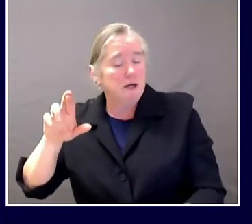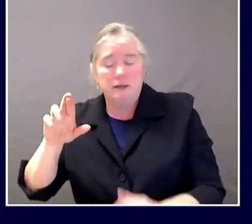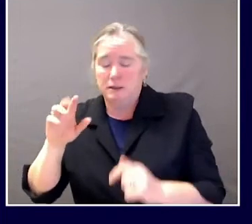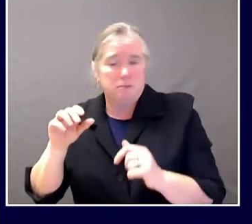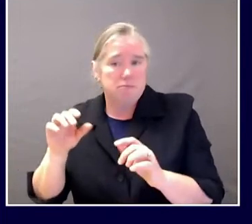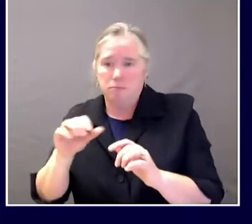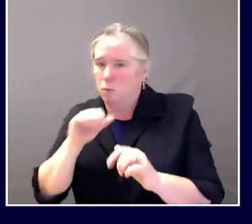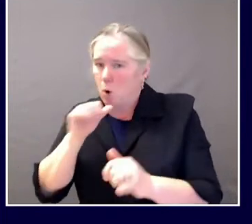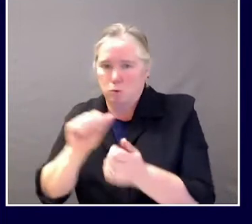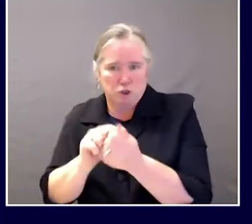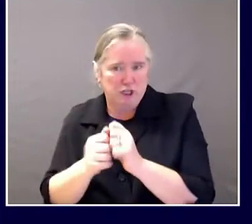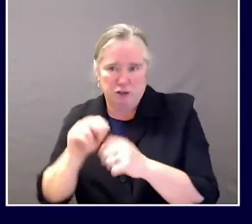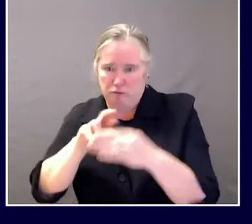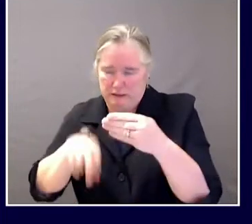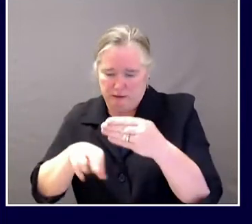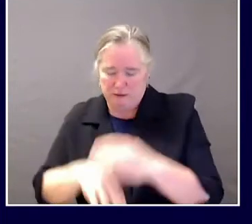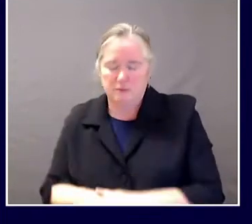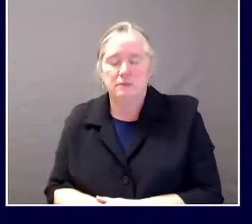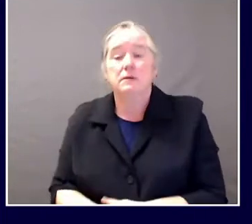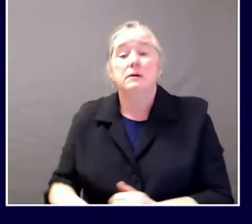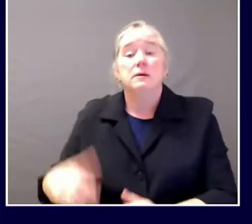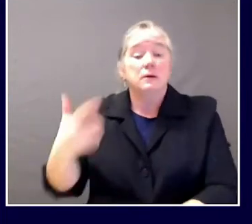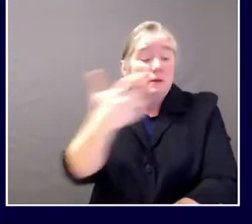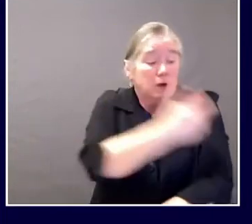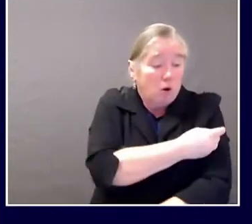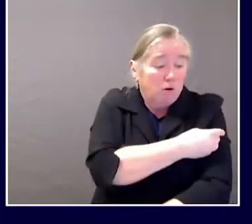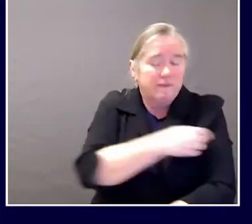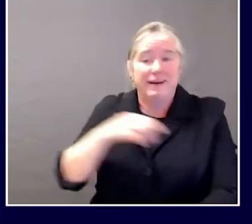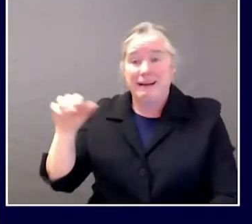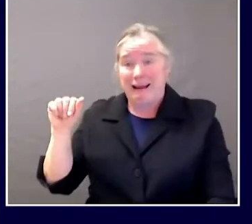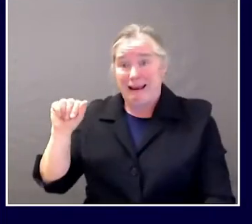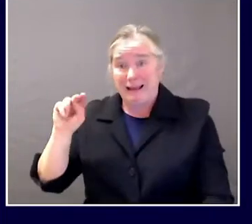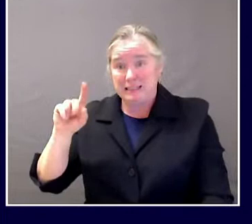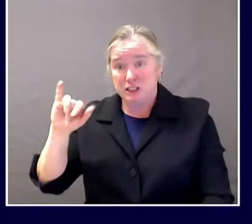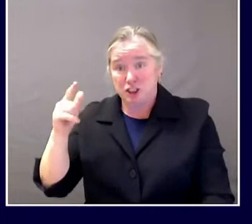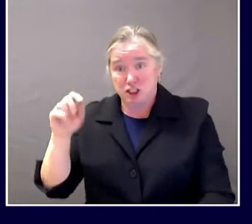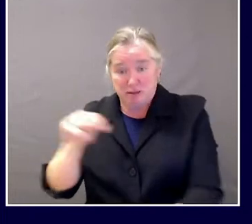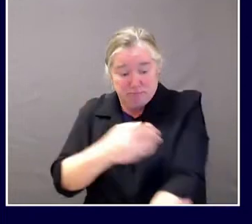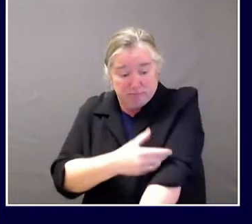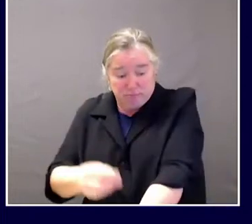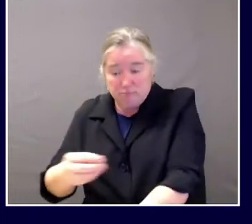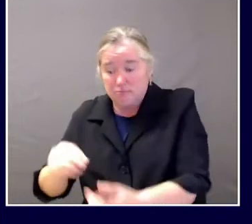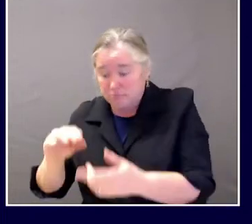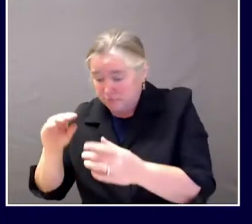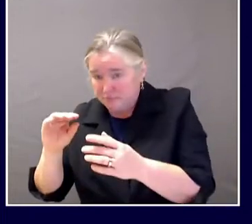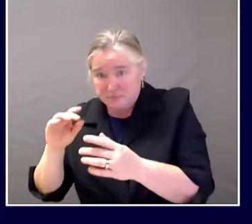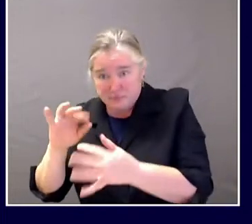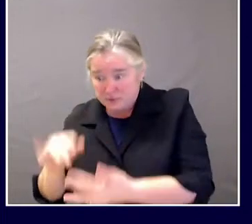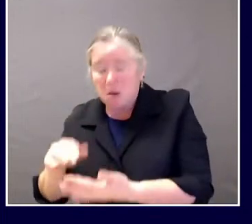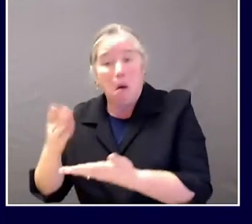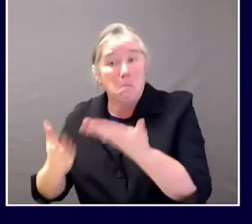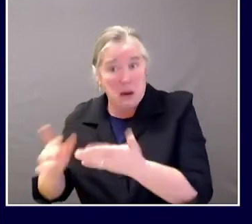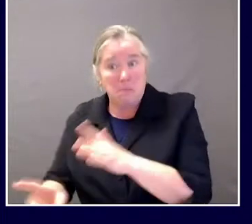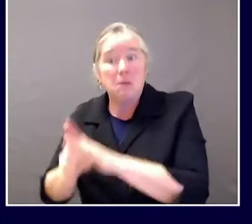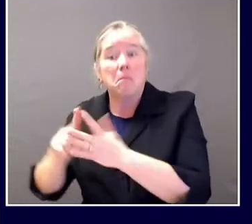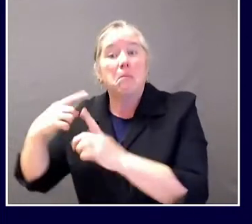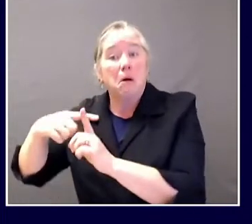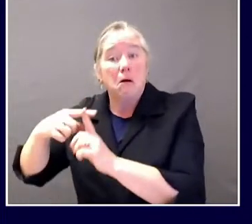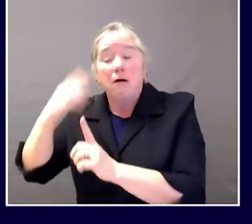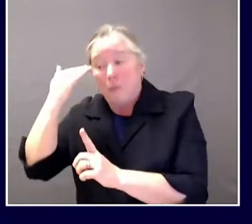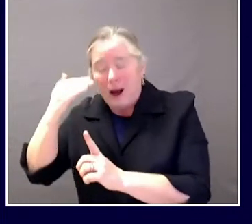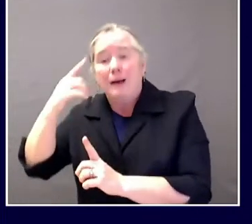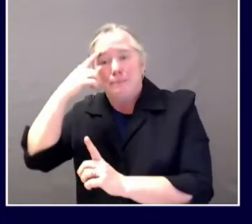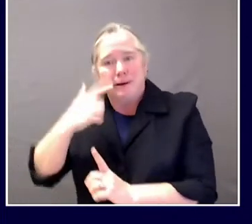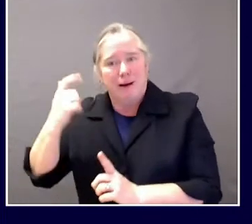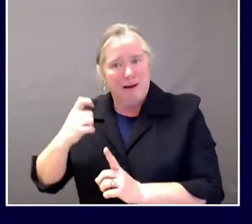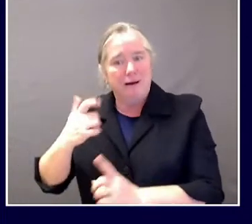not mean you can spread the disease to others. In fact, it means the opposite. It means that the vaccine is doing what it's